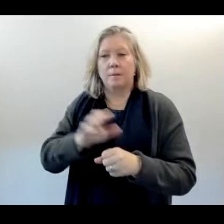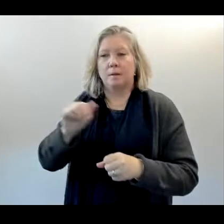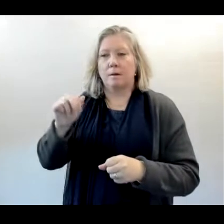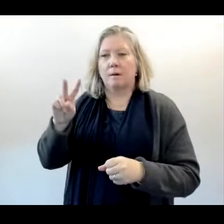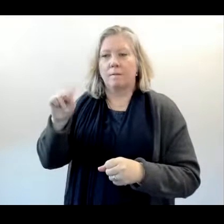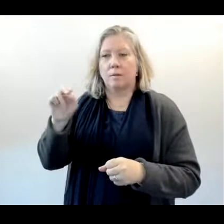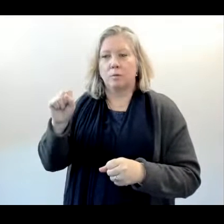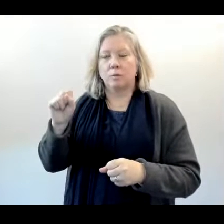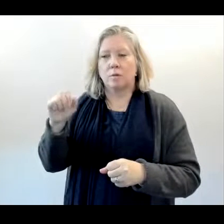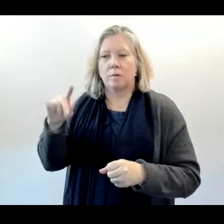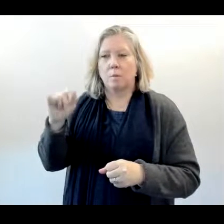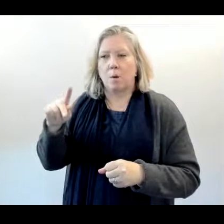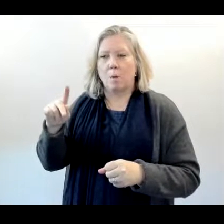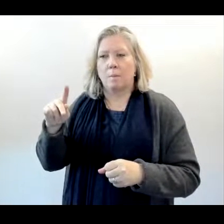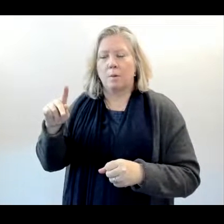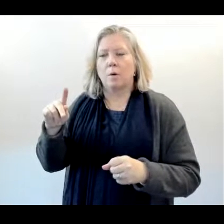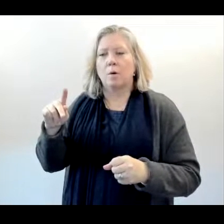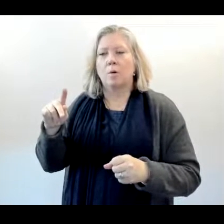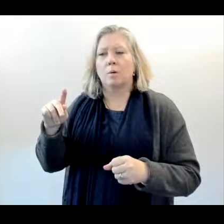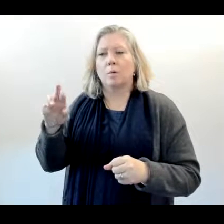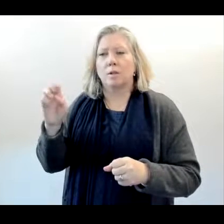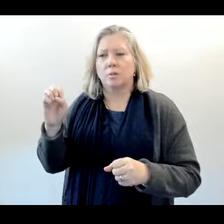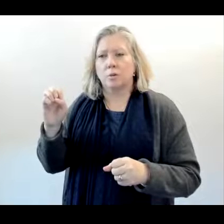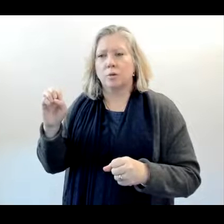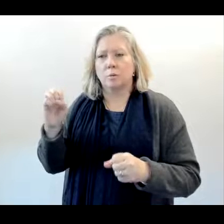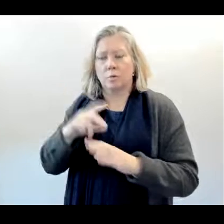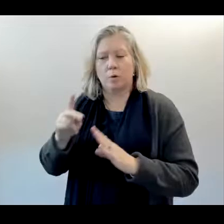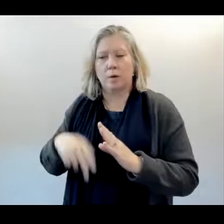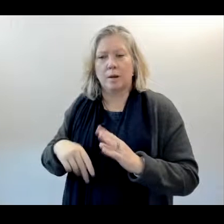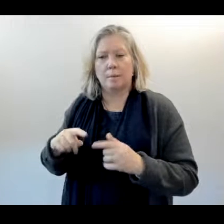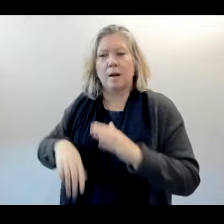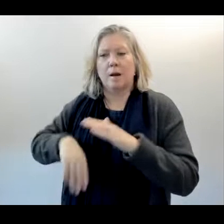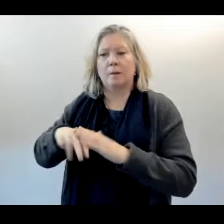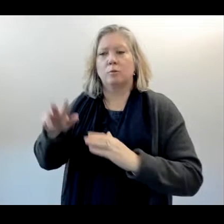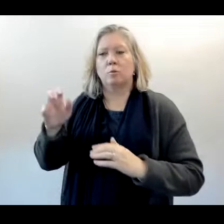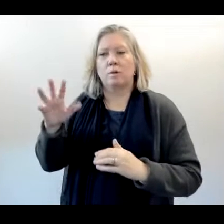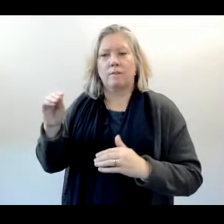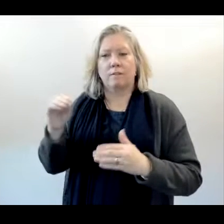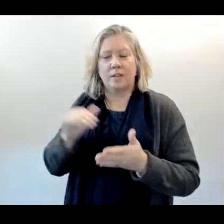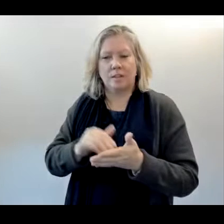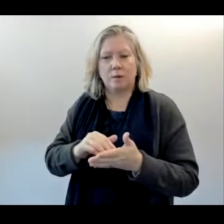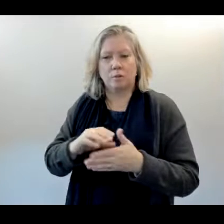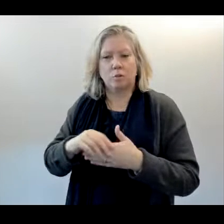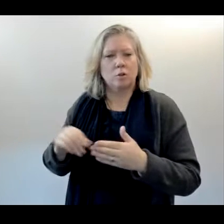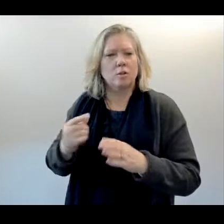Hope Commercial Real Estate Program funds in the amount not to exceed 350,000, and these are on the previous